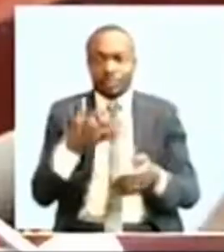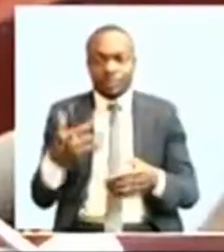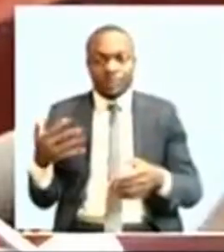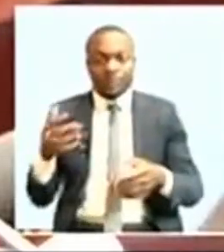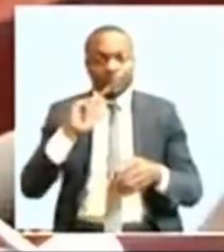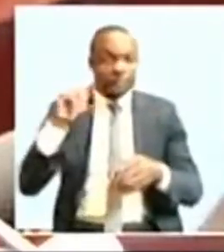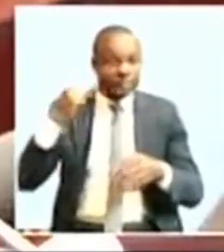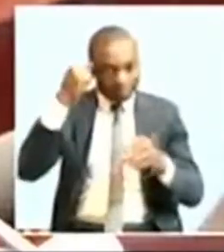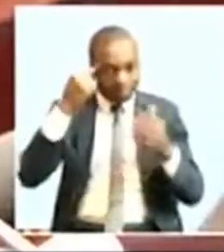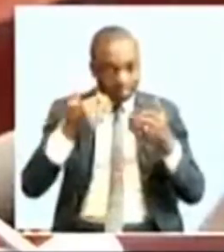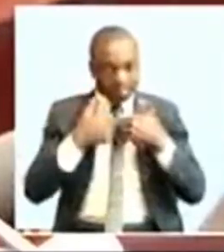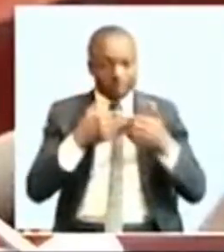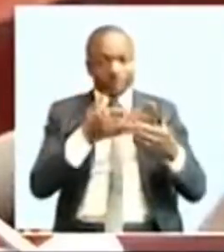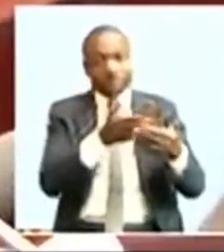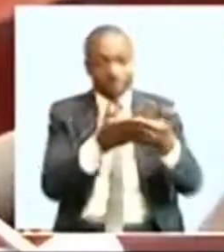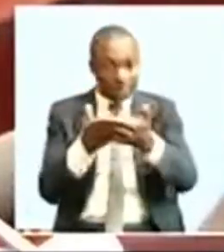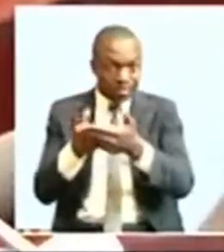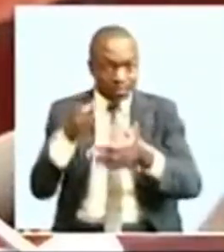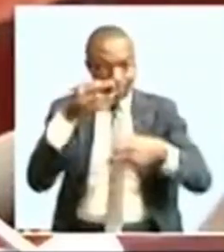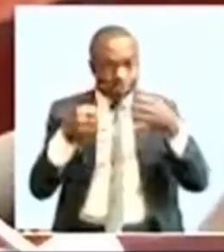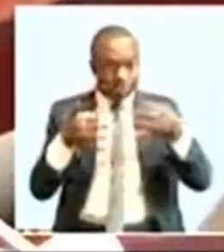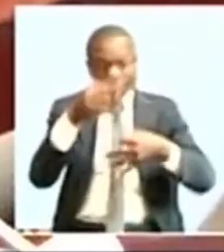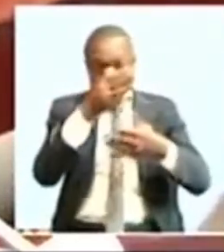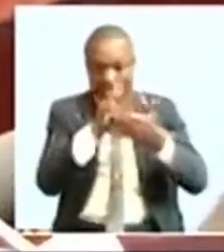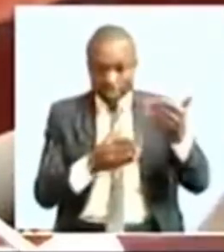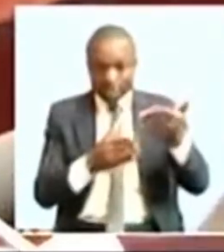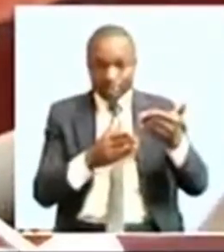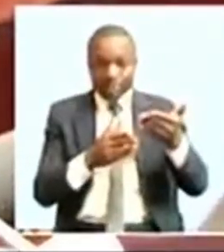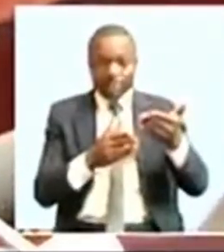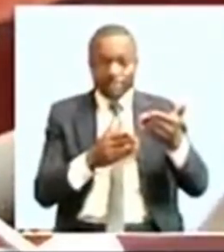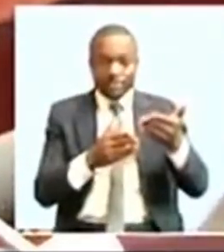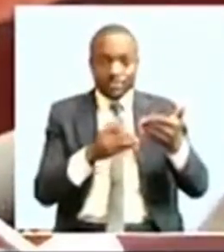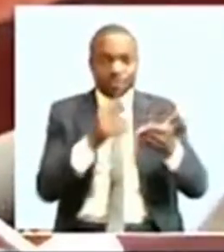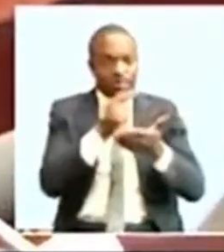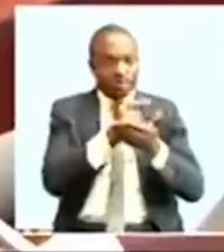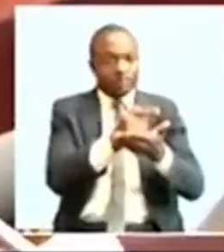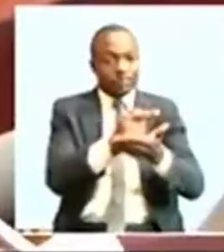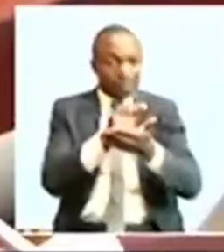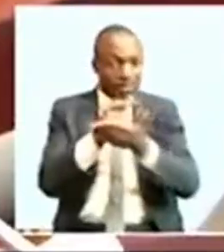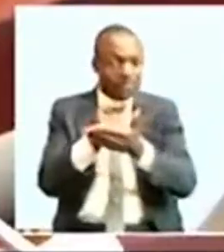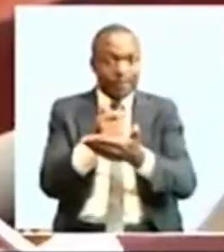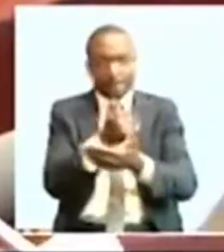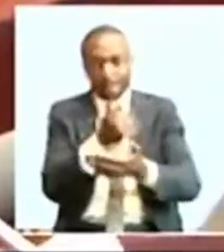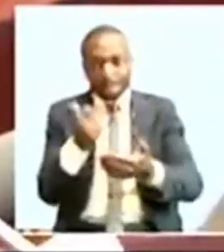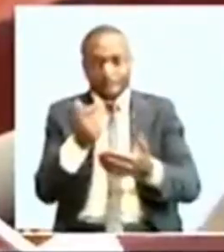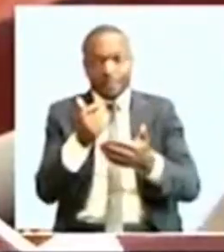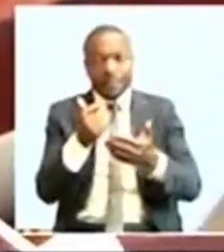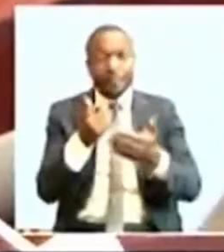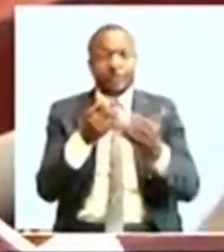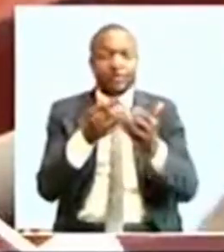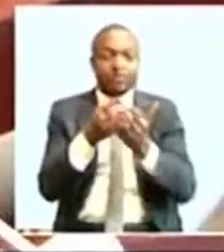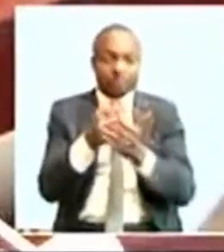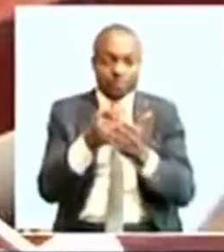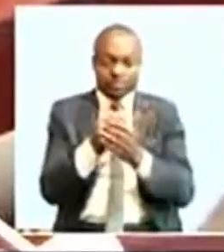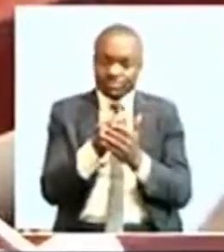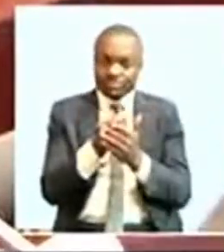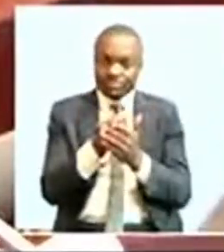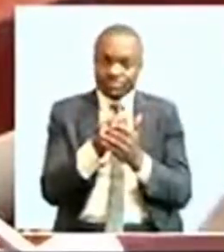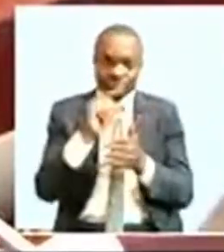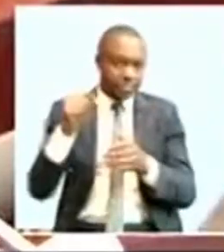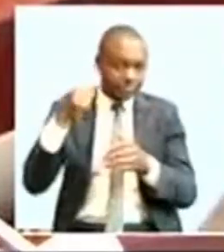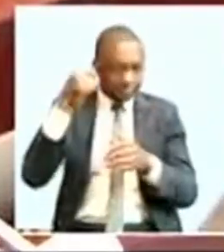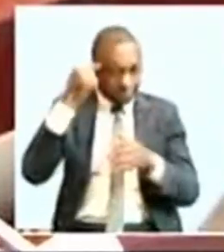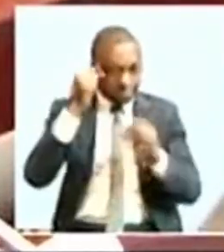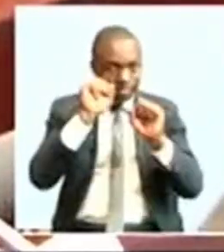with regards to these treaties. If there will be some grants as well as any other foreign financing that government can actually get or